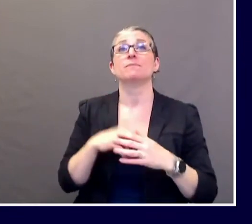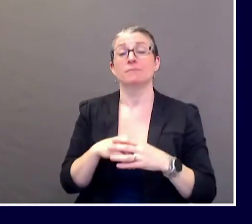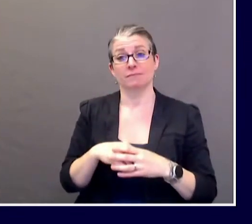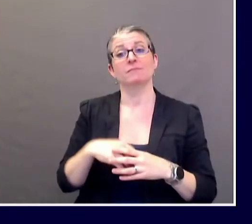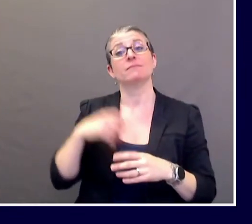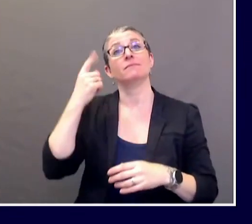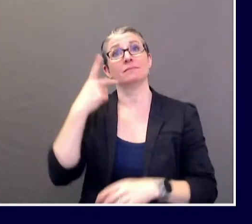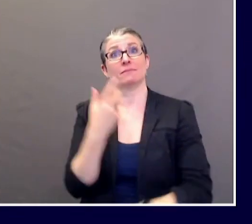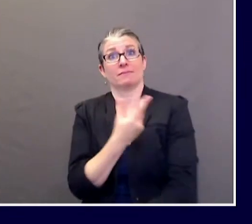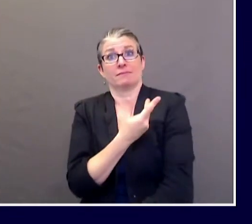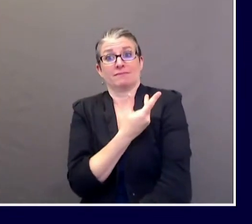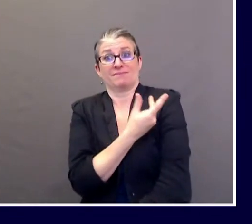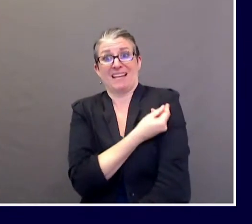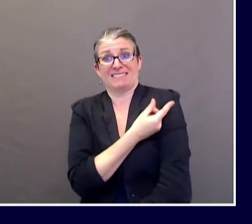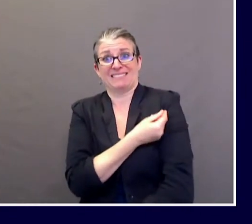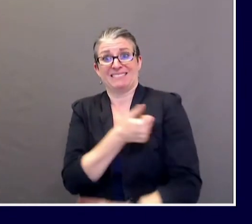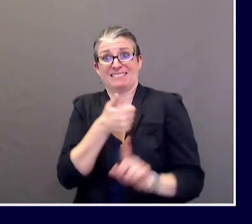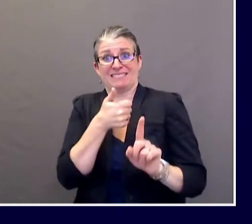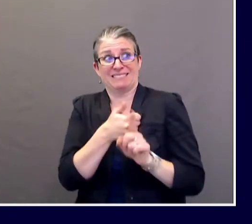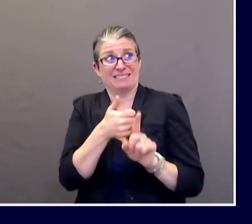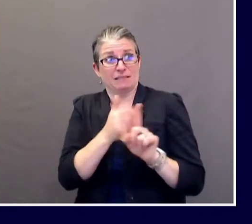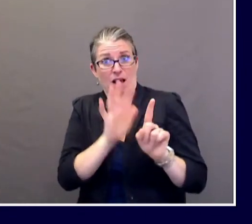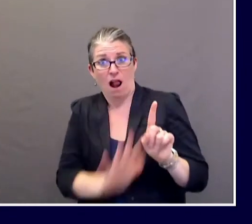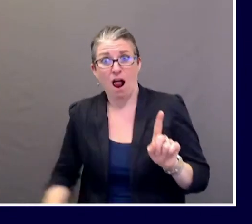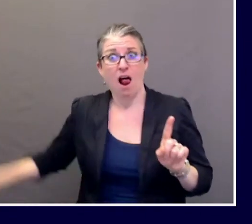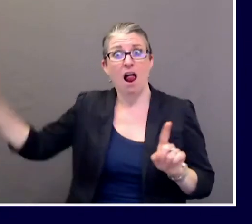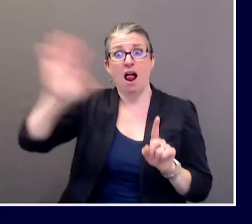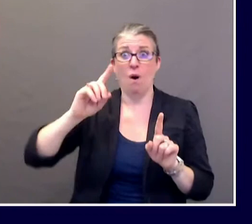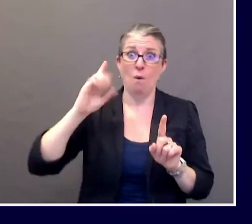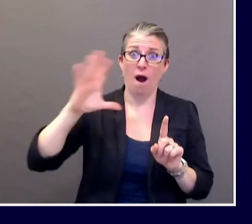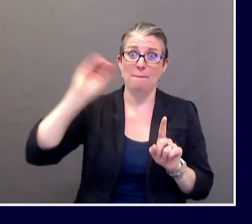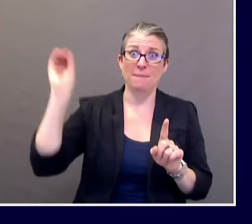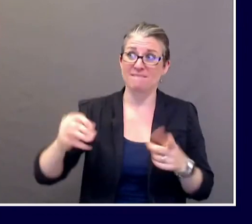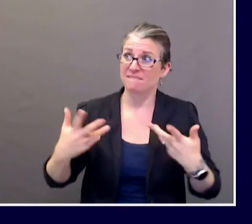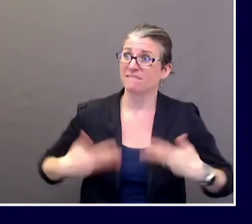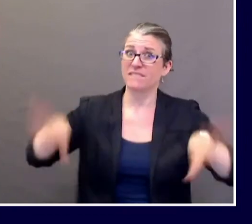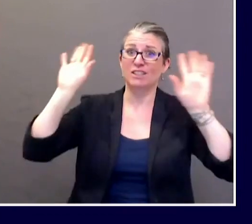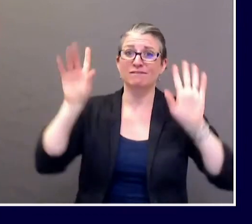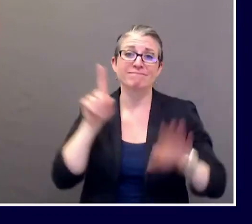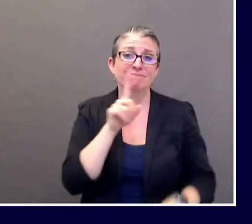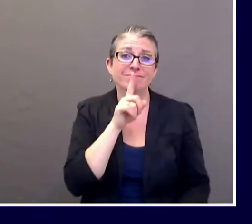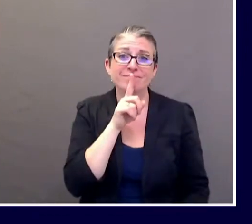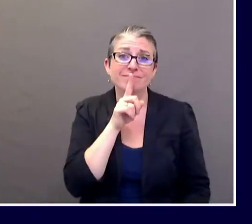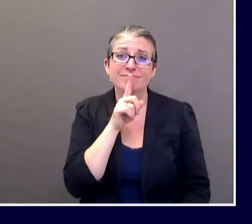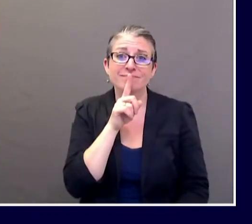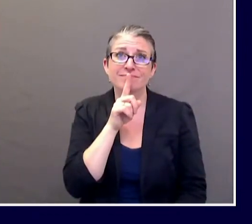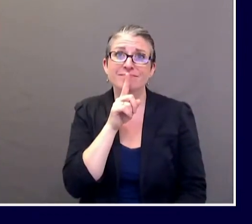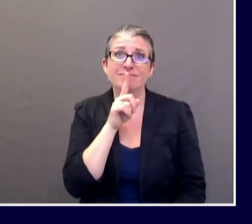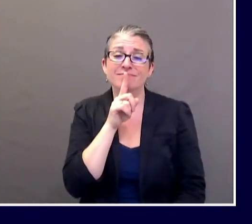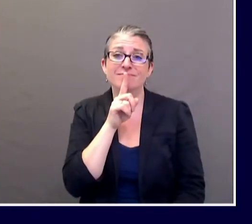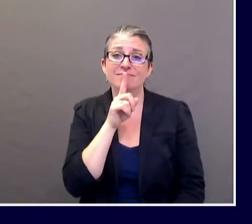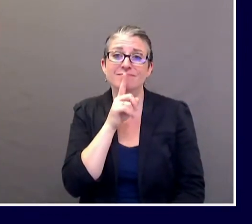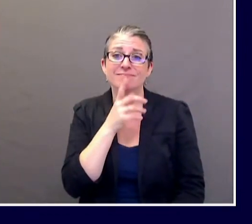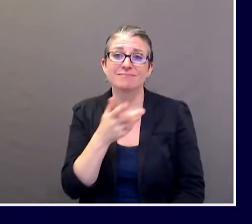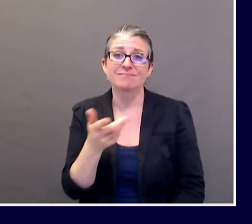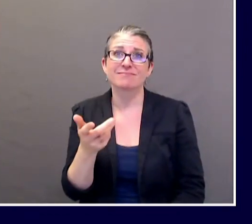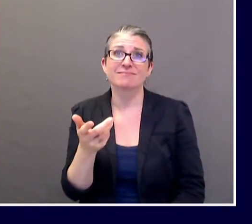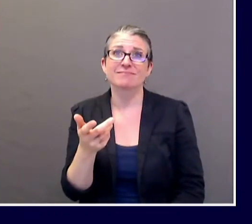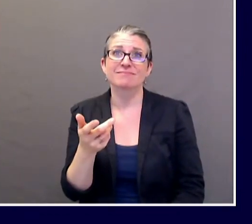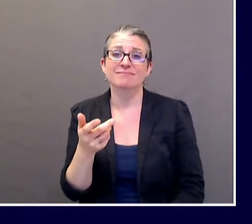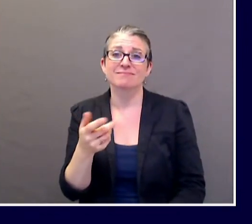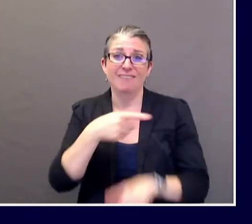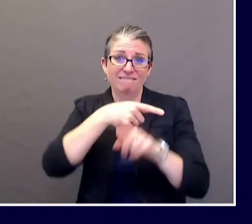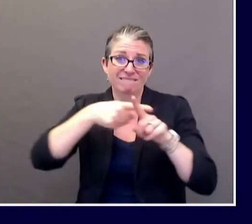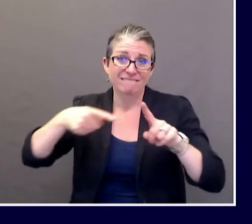100% effective. So there's a lot of real world circumstances that have made our ability to do that kind of